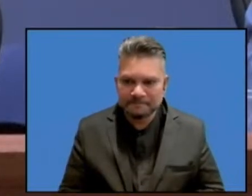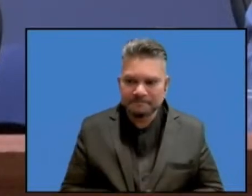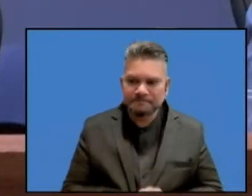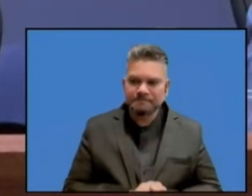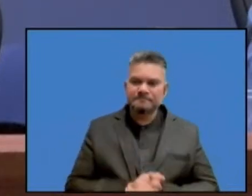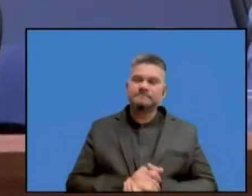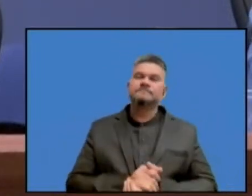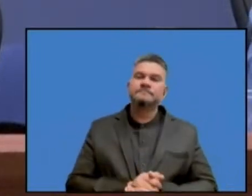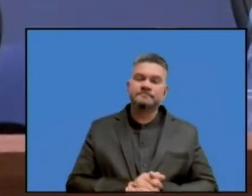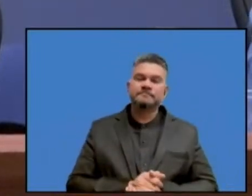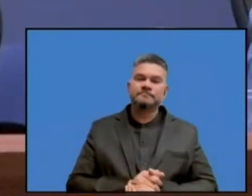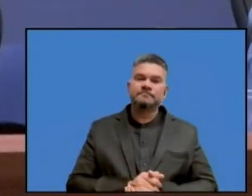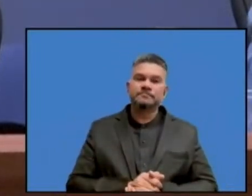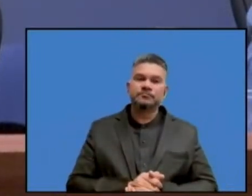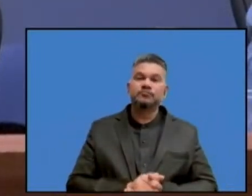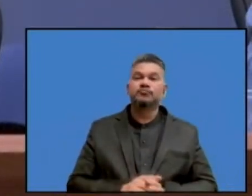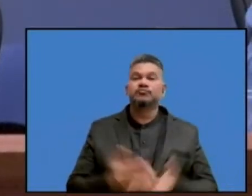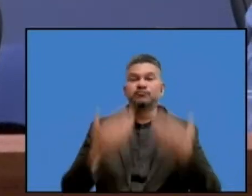by